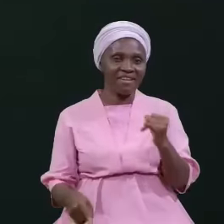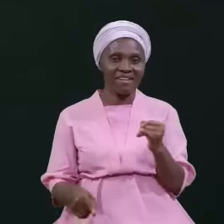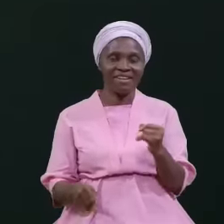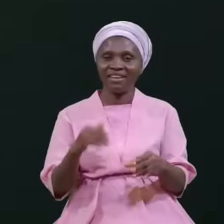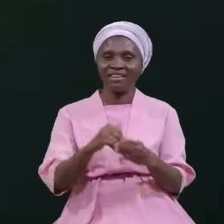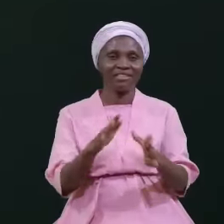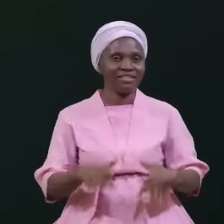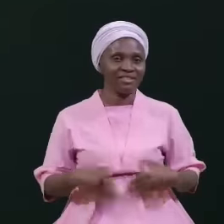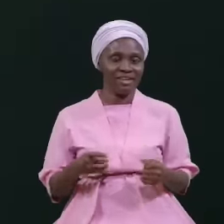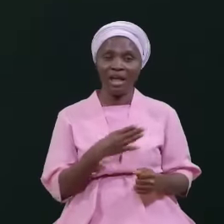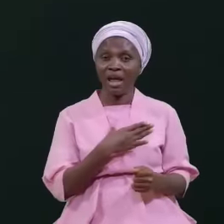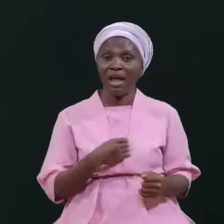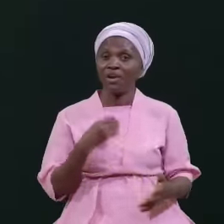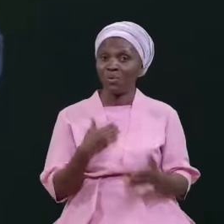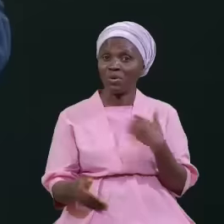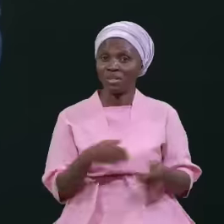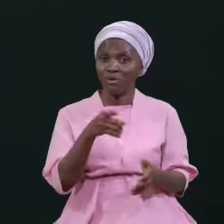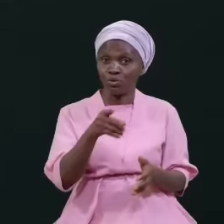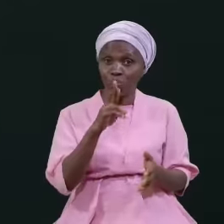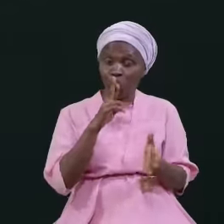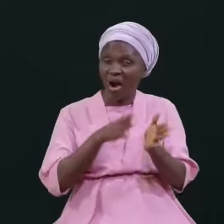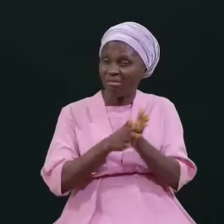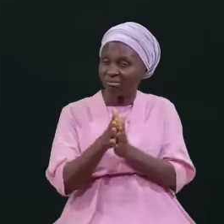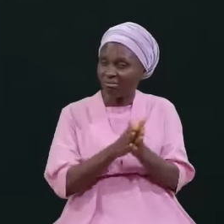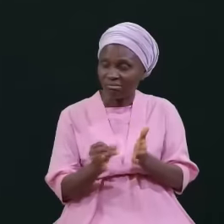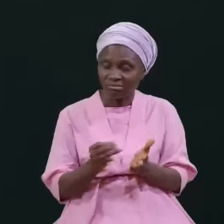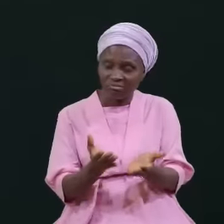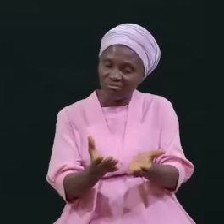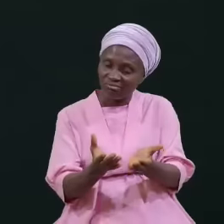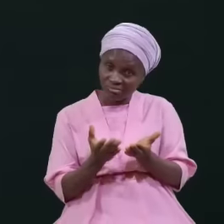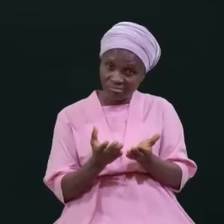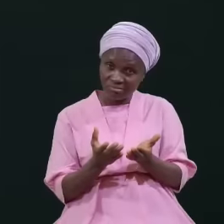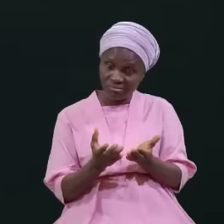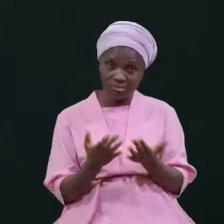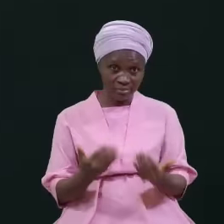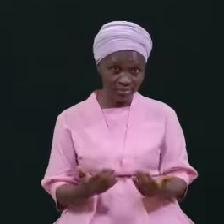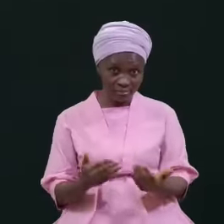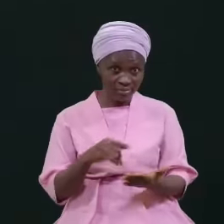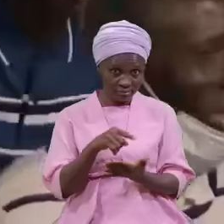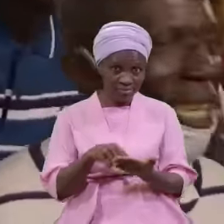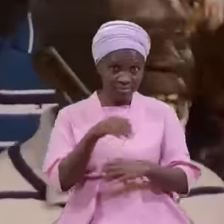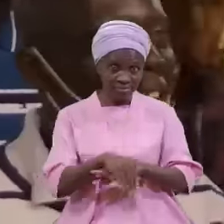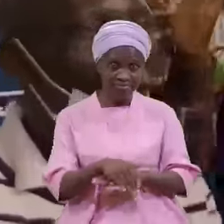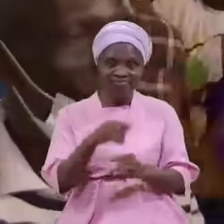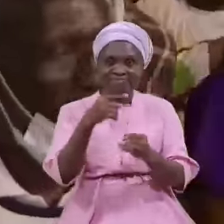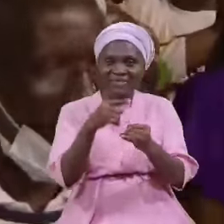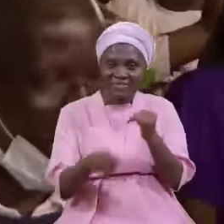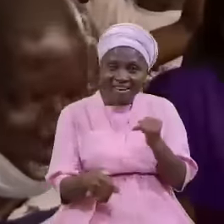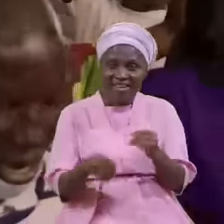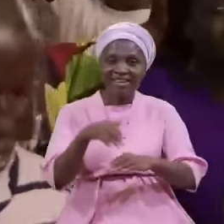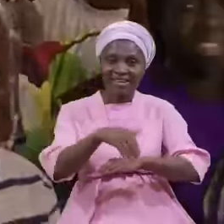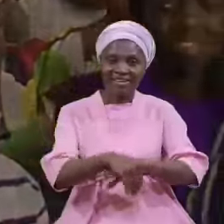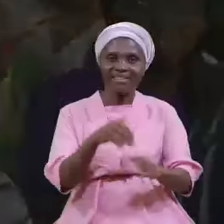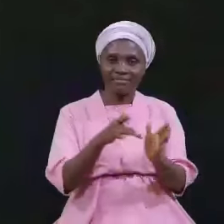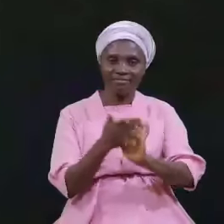you're desiring, whatever you want, tonight, final night.